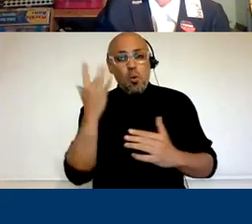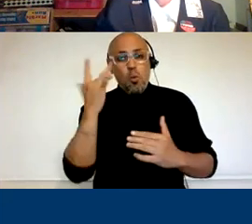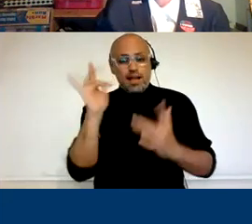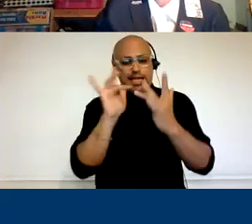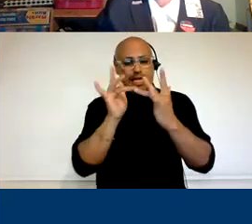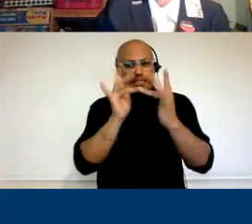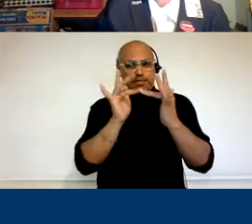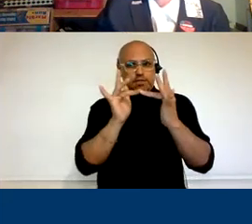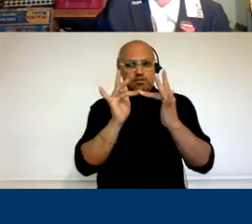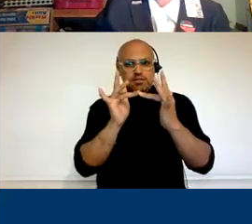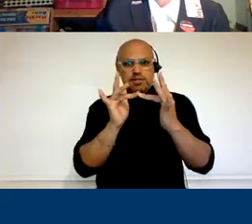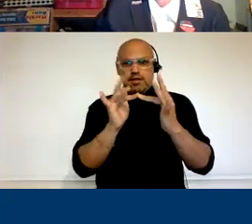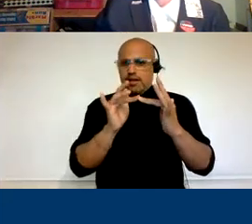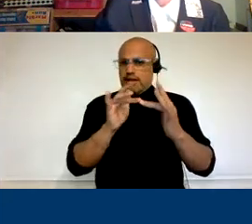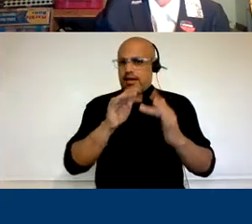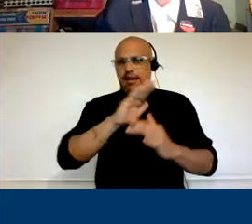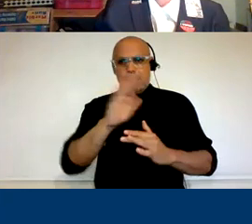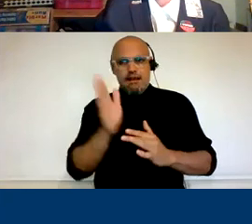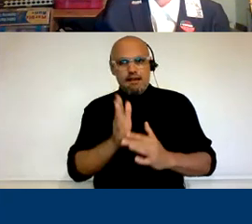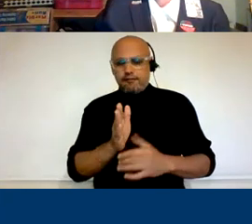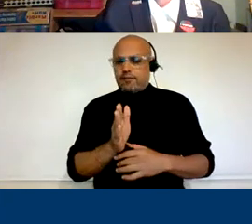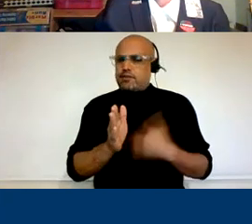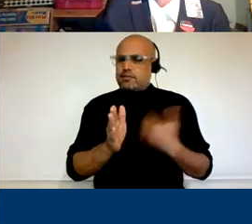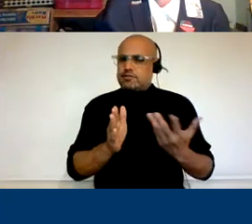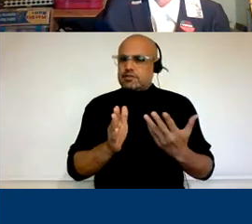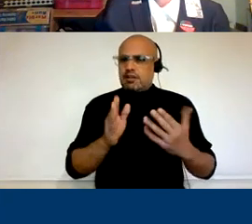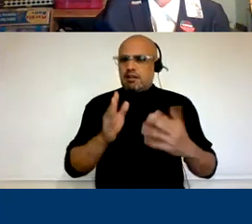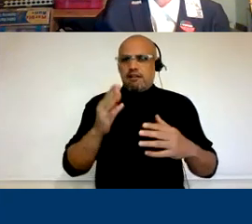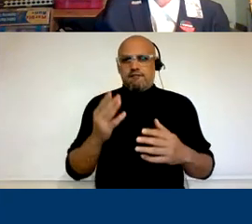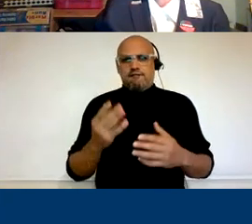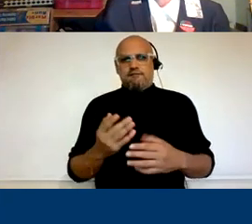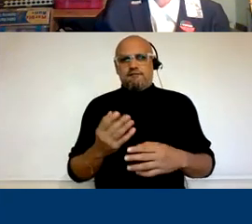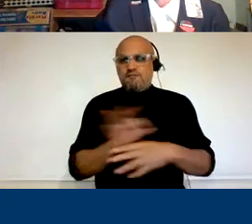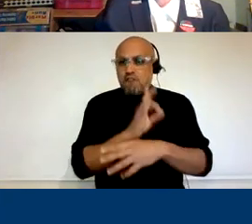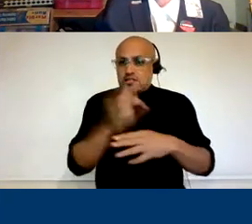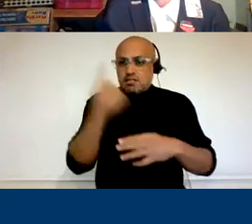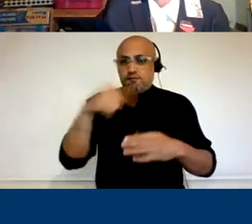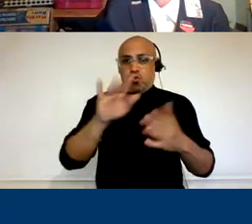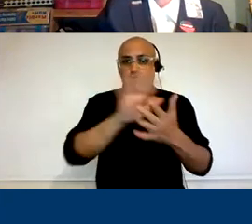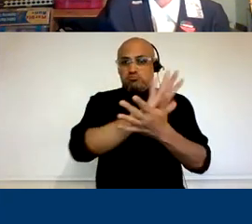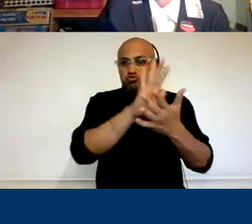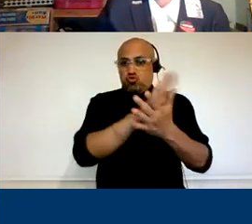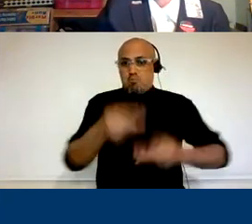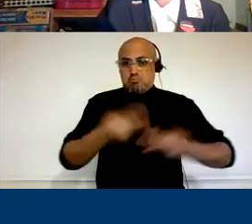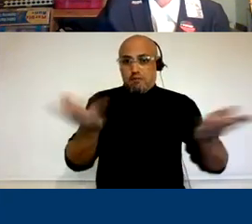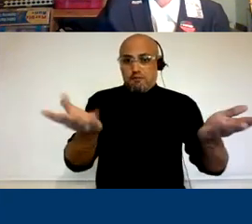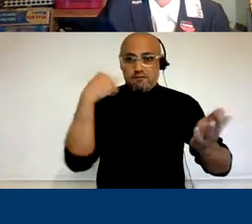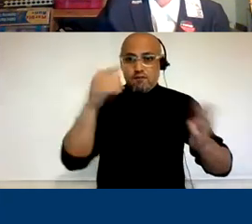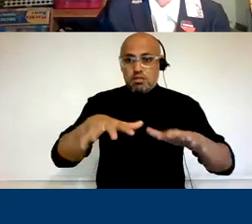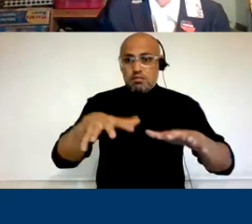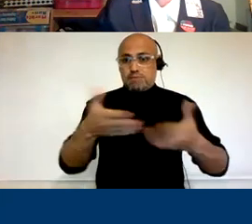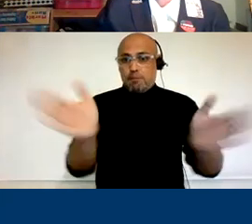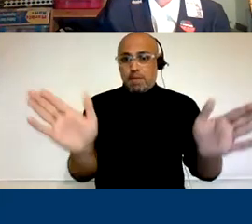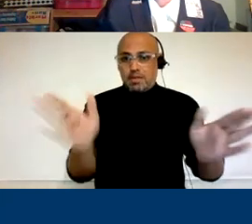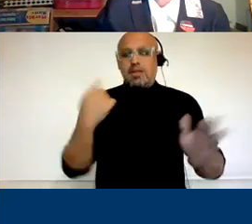connectivity was never core function of a district, a school, to provide connectivity for the public. We are